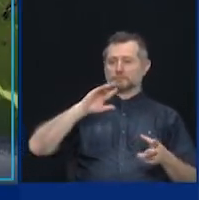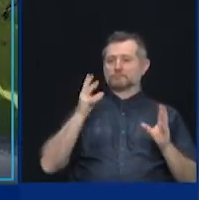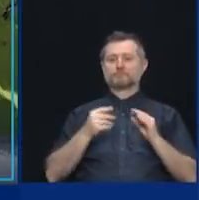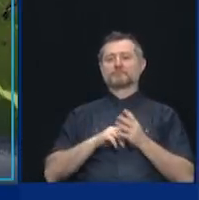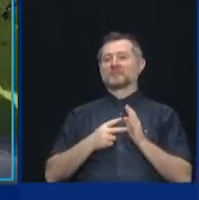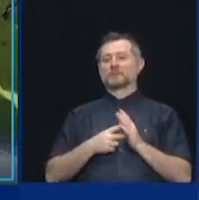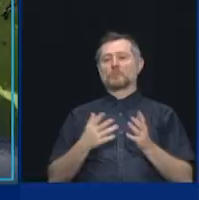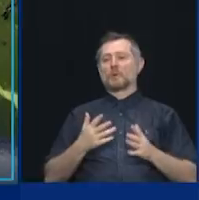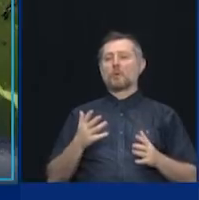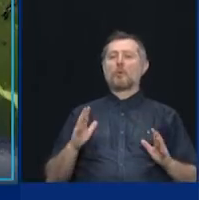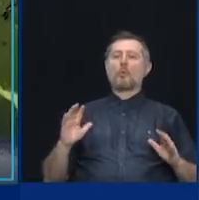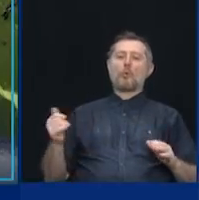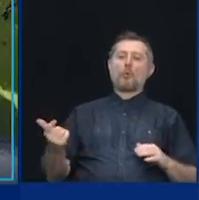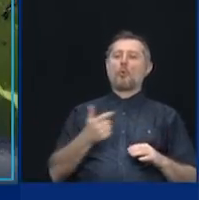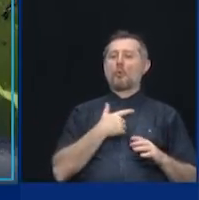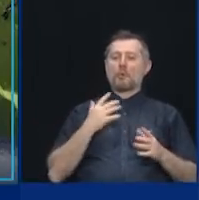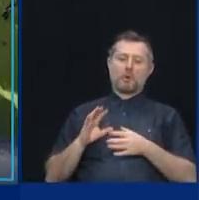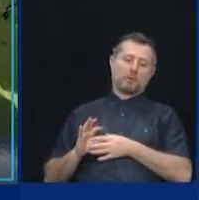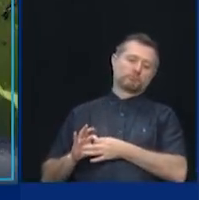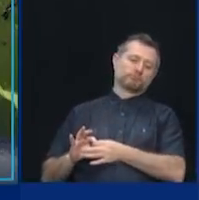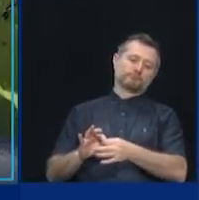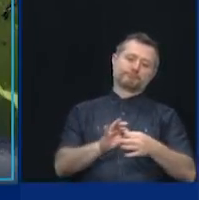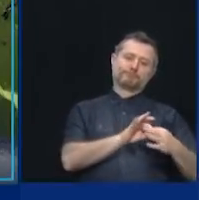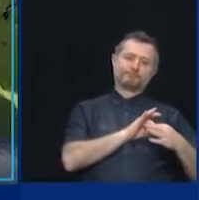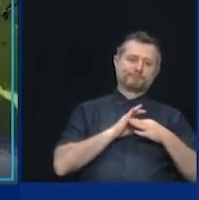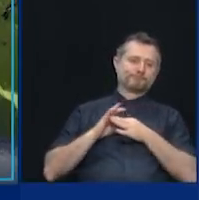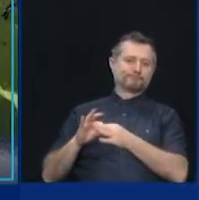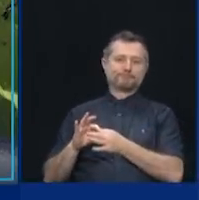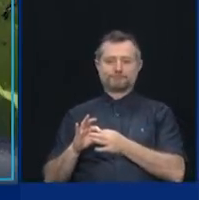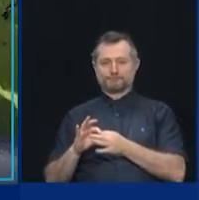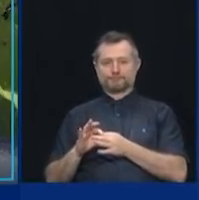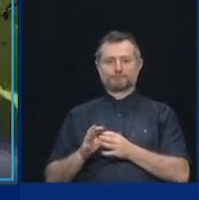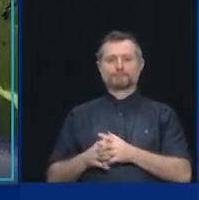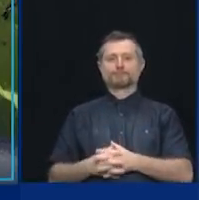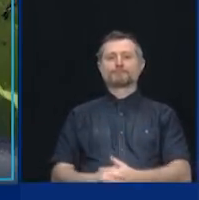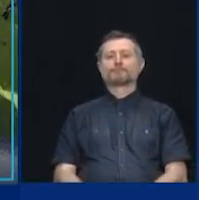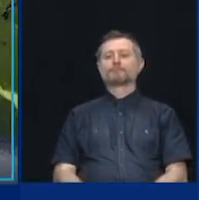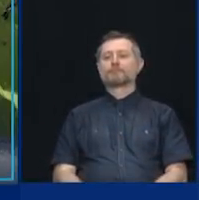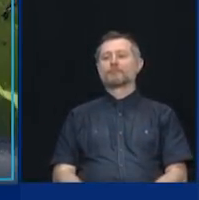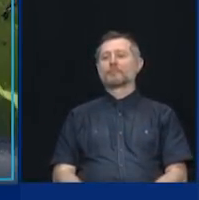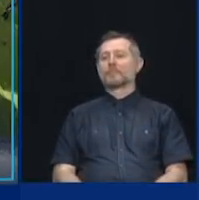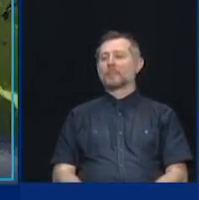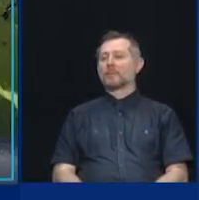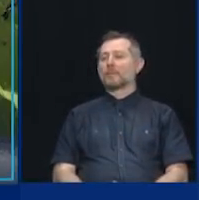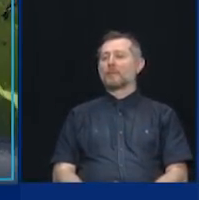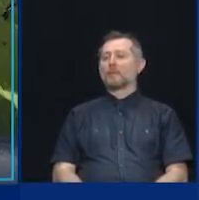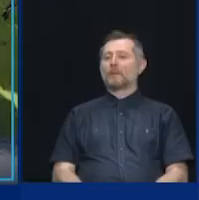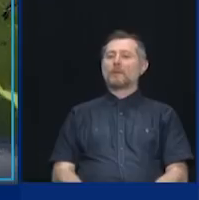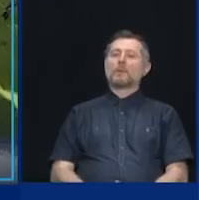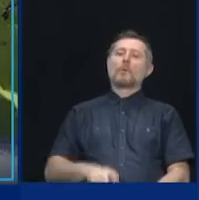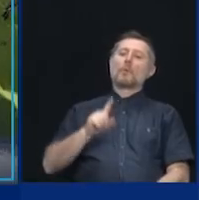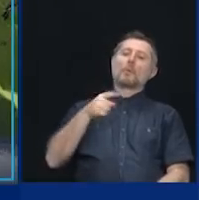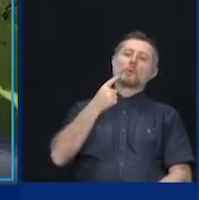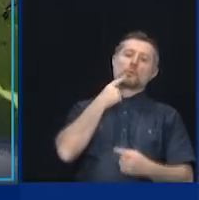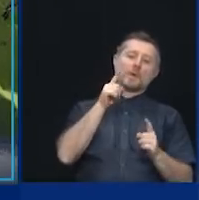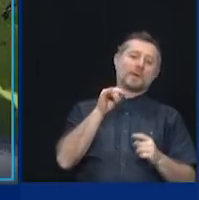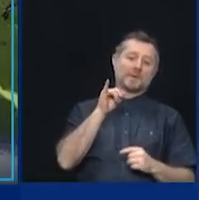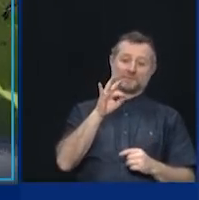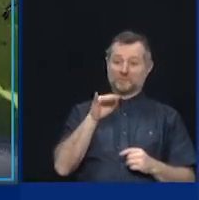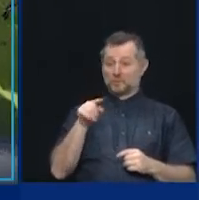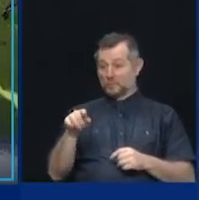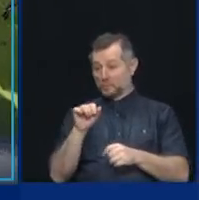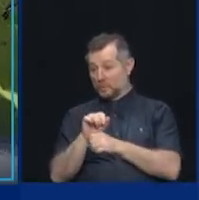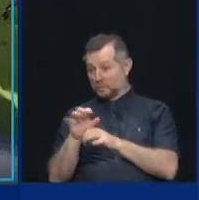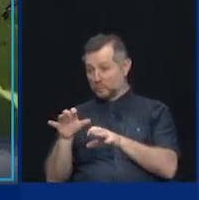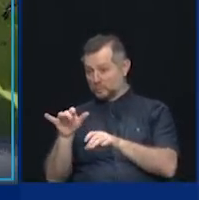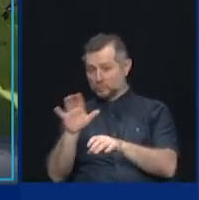connected, because it only worked if all the pieces worked. It only